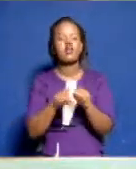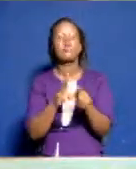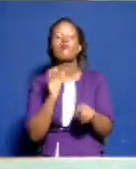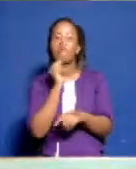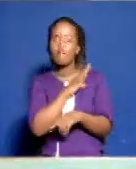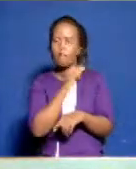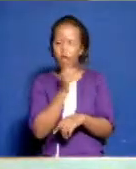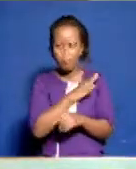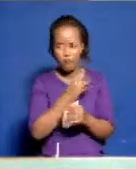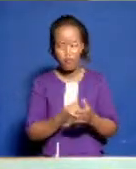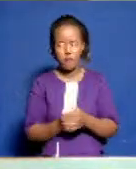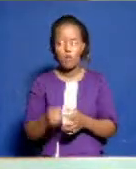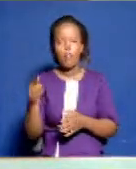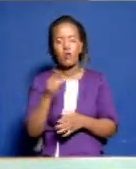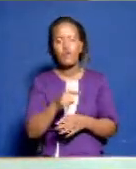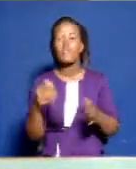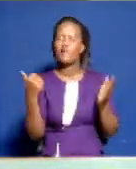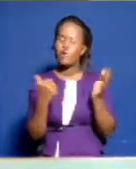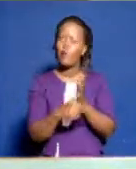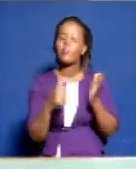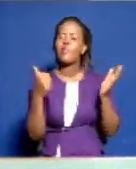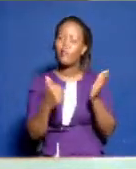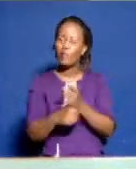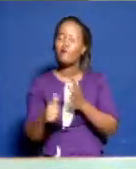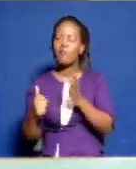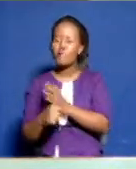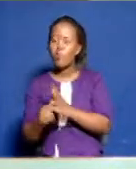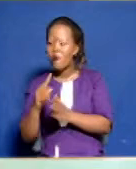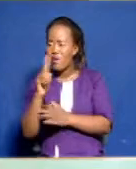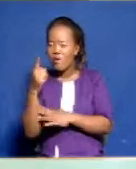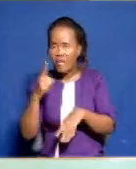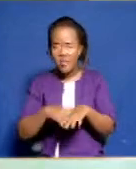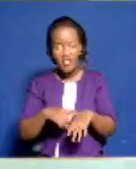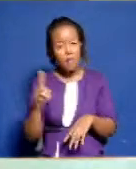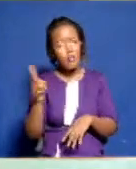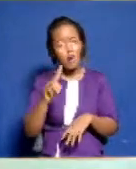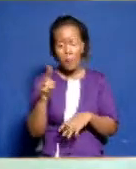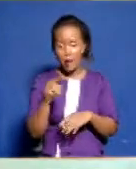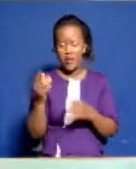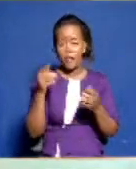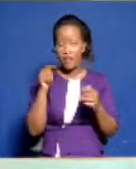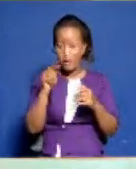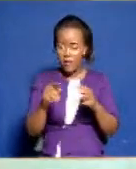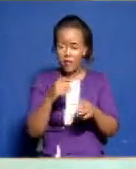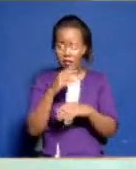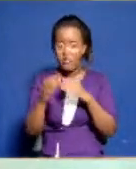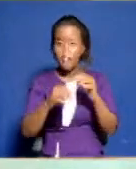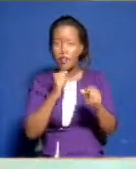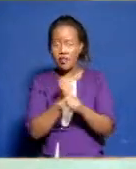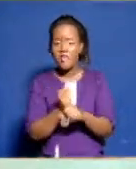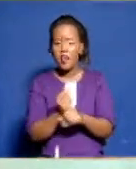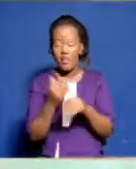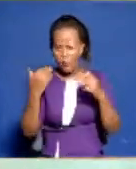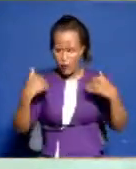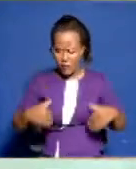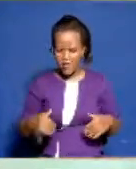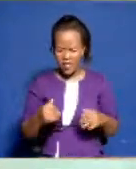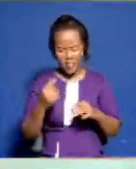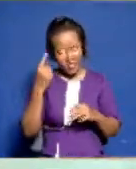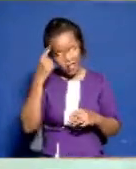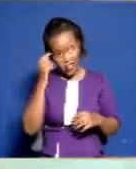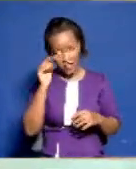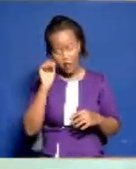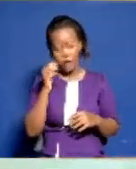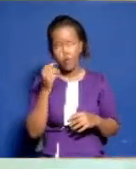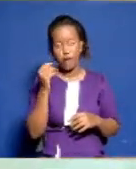Tumekuwa na hiyo shida hapa KOPERE, si mimi wa kwanza. Wamekuwa wakifunza labda this year, hii mwaka mimi ni mtu wa nne kufunjwa duka